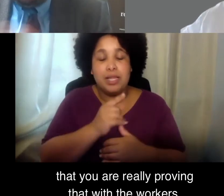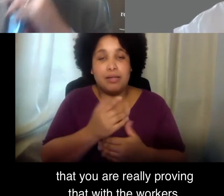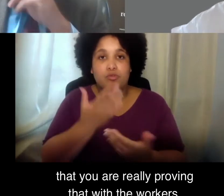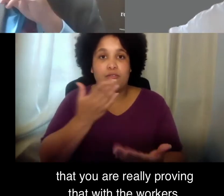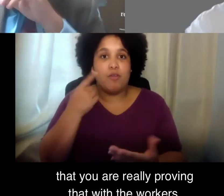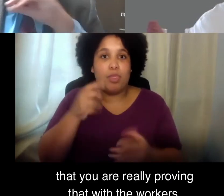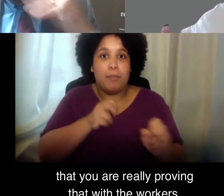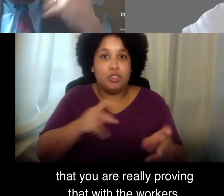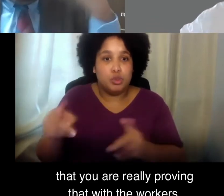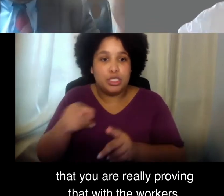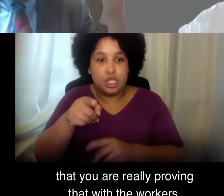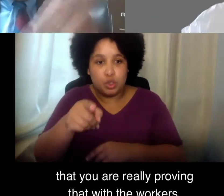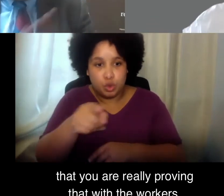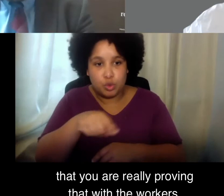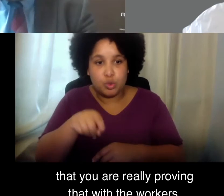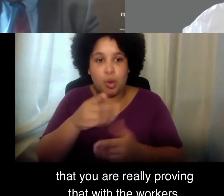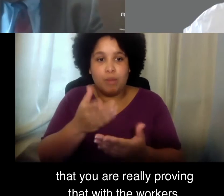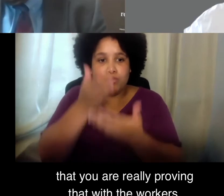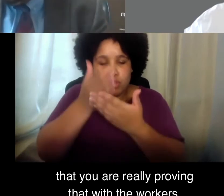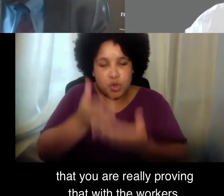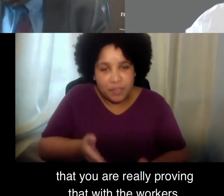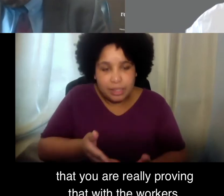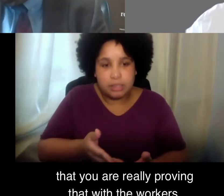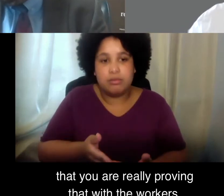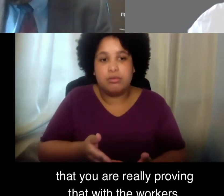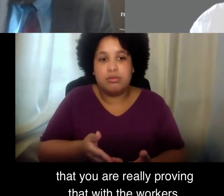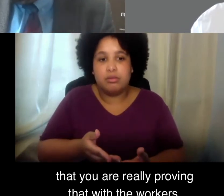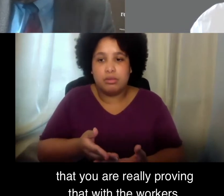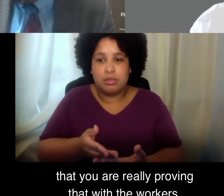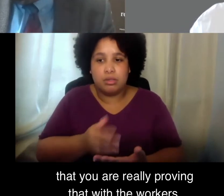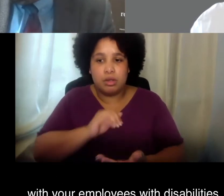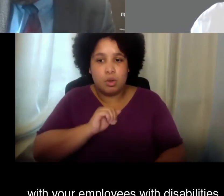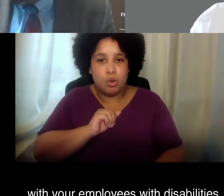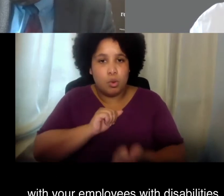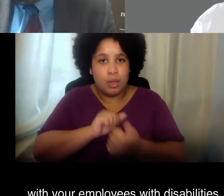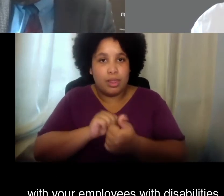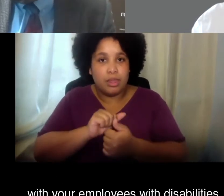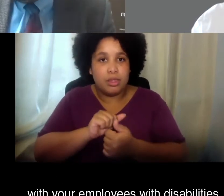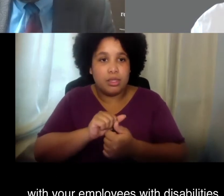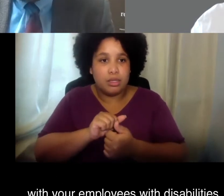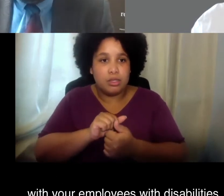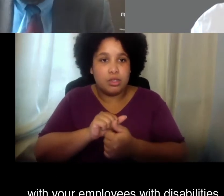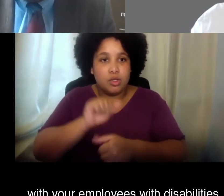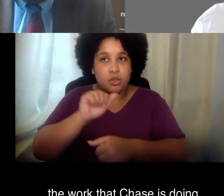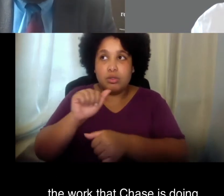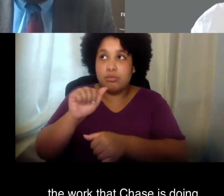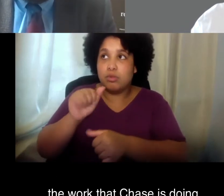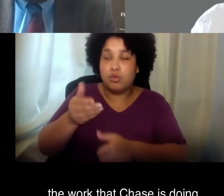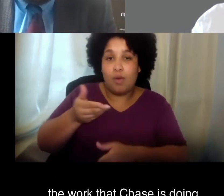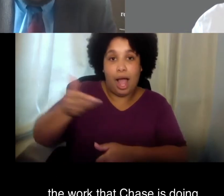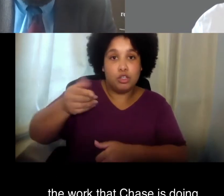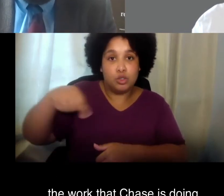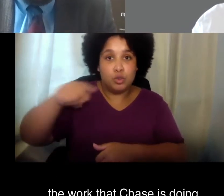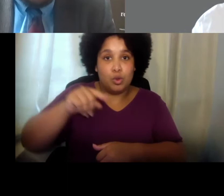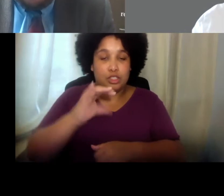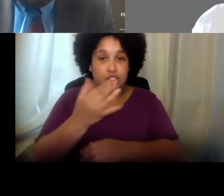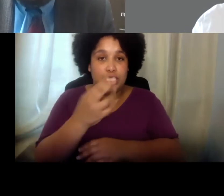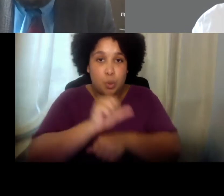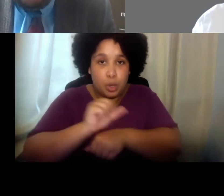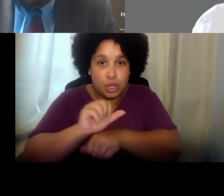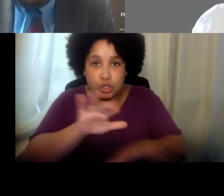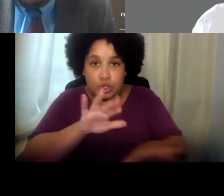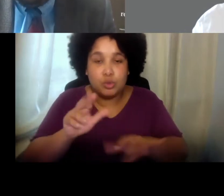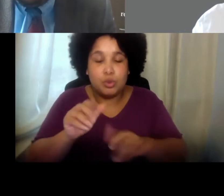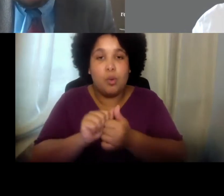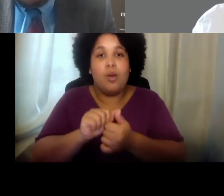that you are really proving that with the workers, with your employees with disabilities, the work that Chase is doing. We